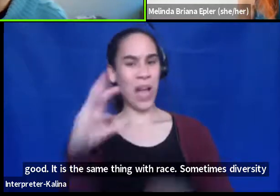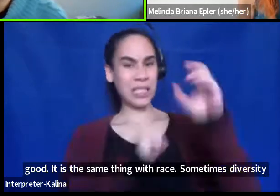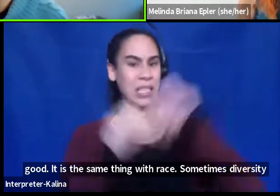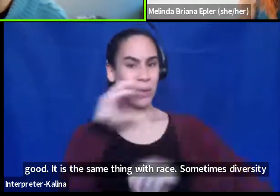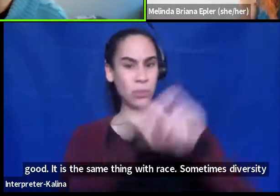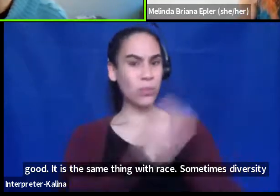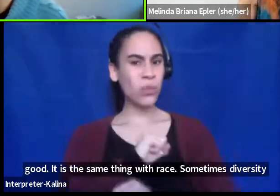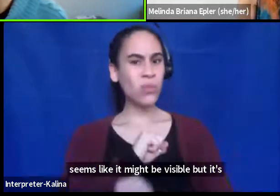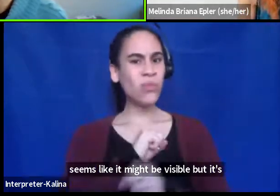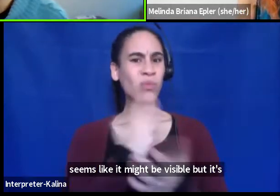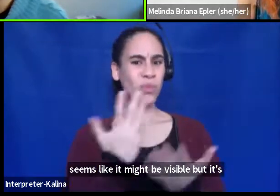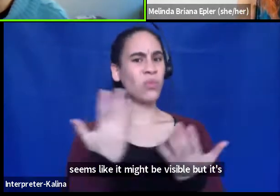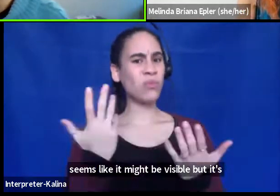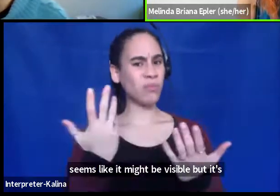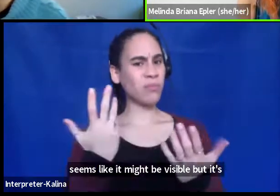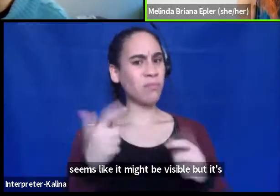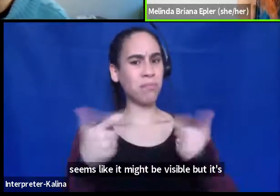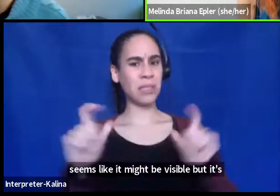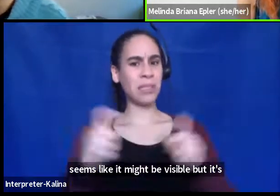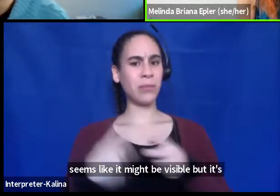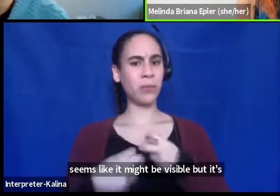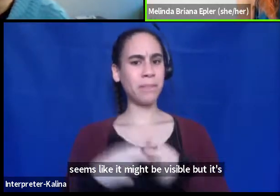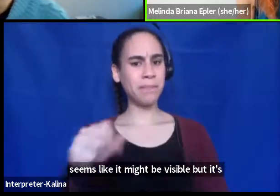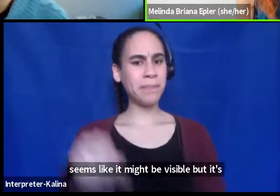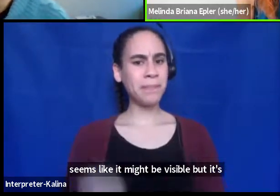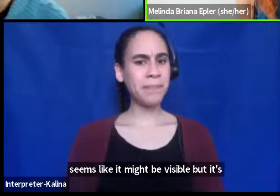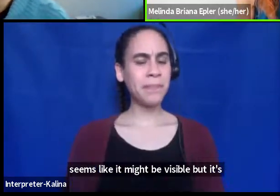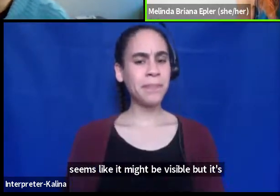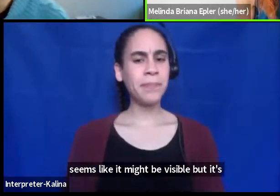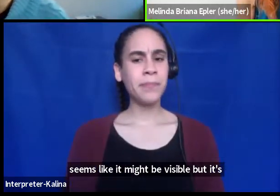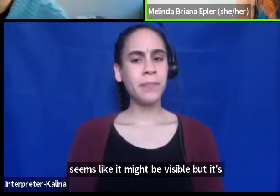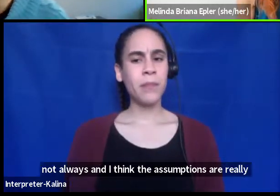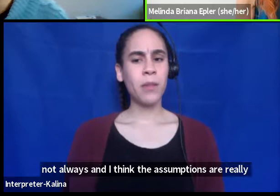really problematic. Yeah.